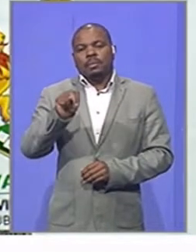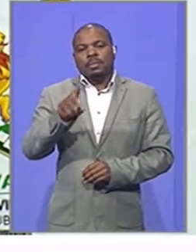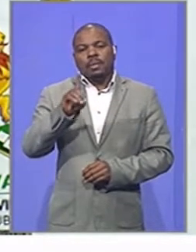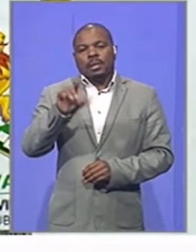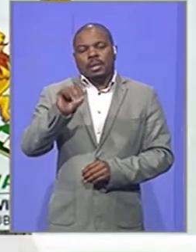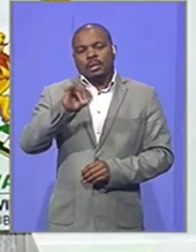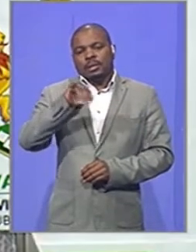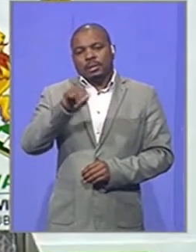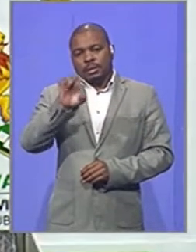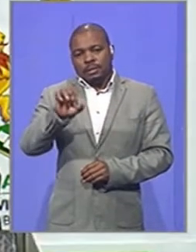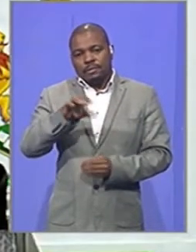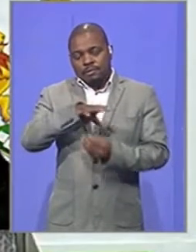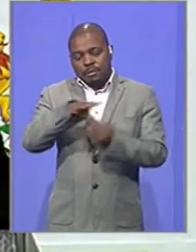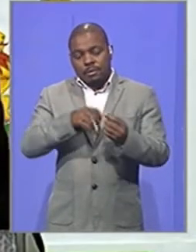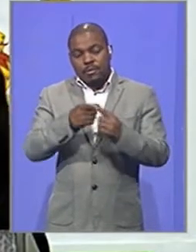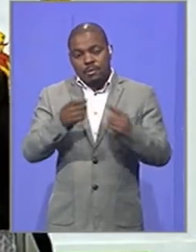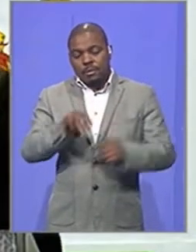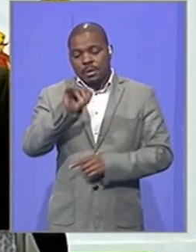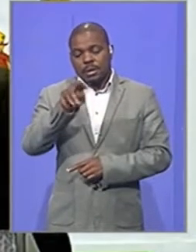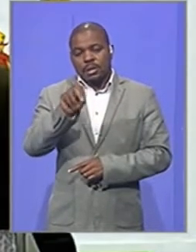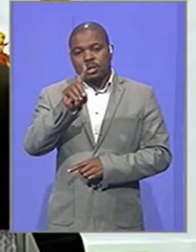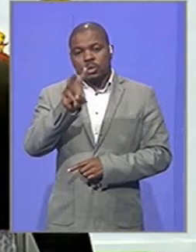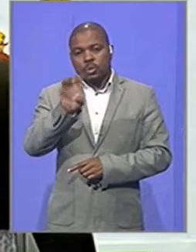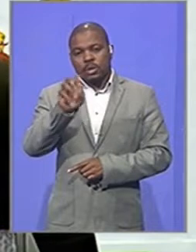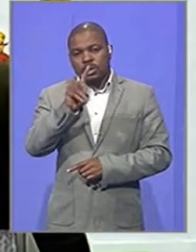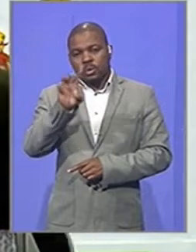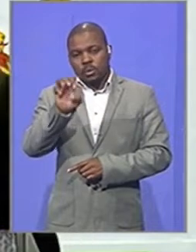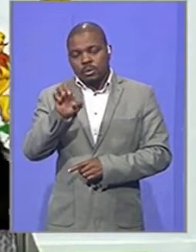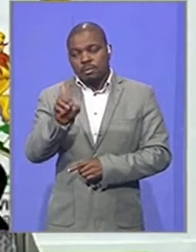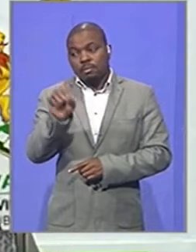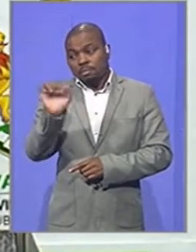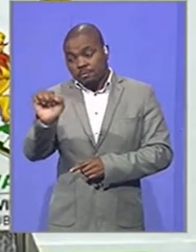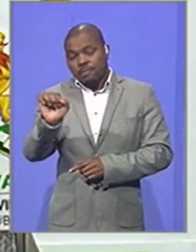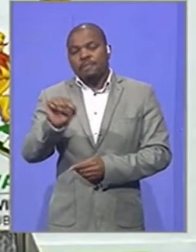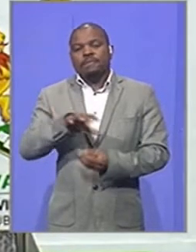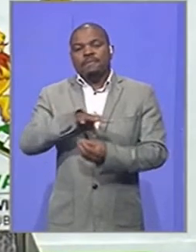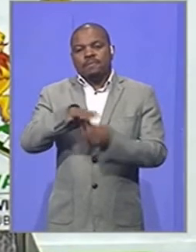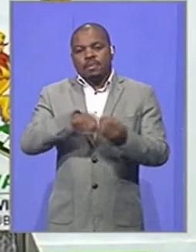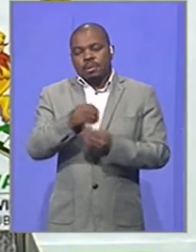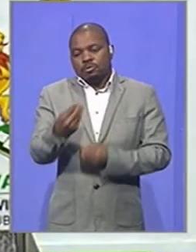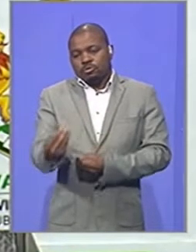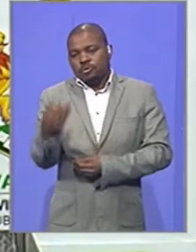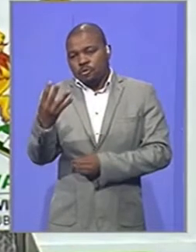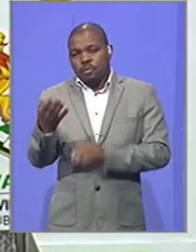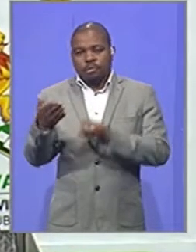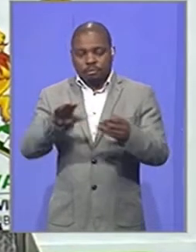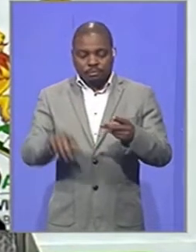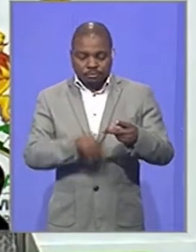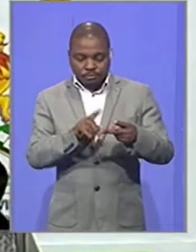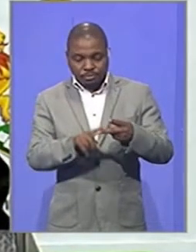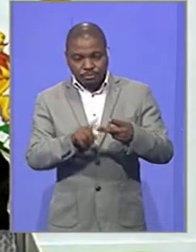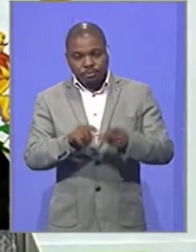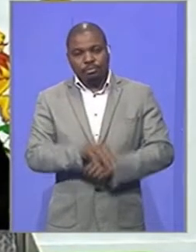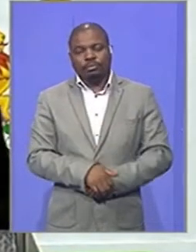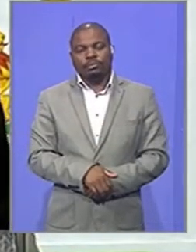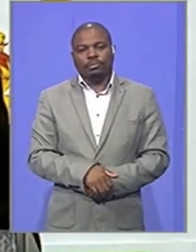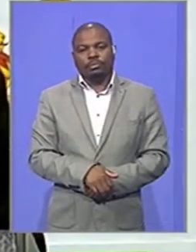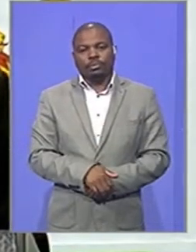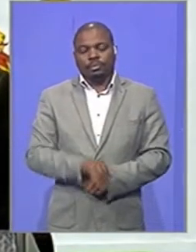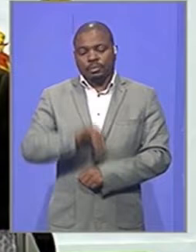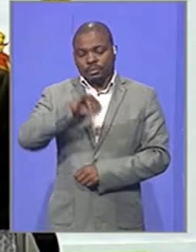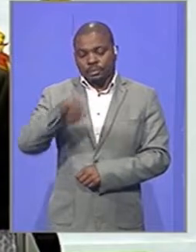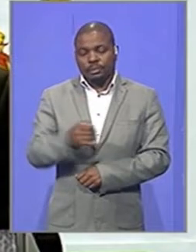family of Indwetwe, who lost 4 children. We speak of